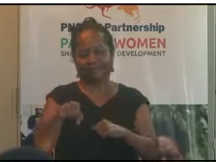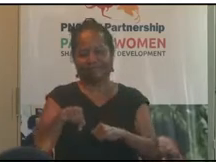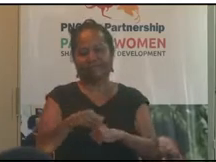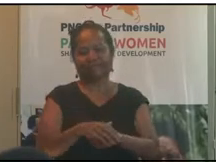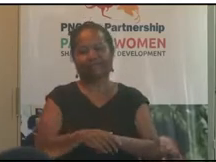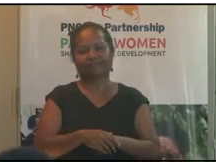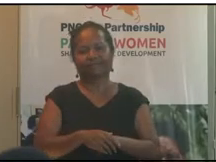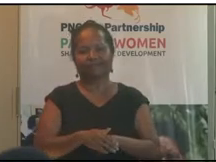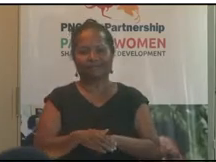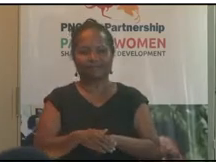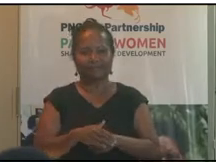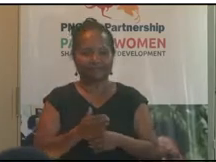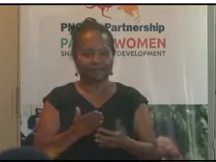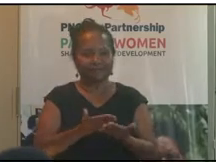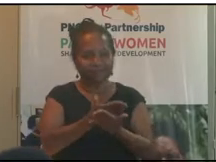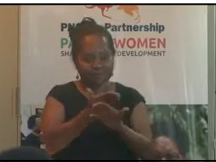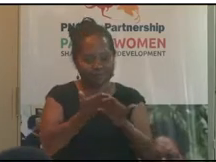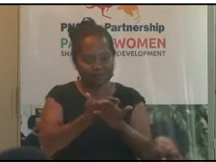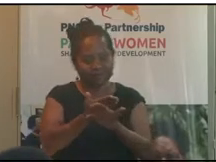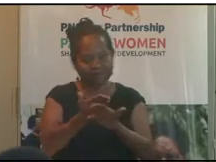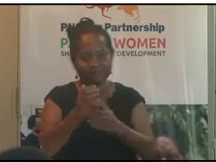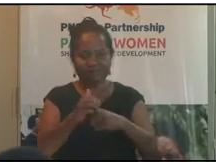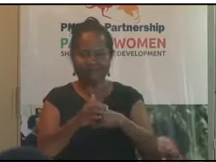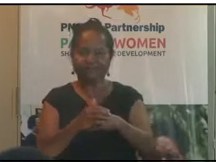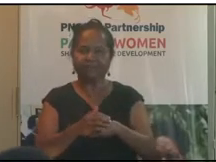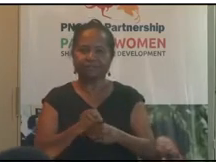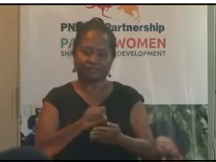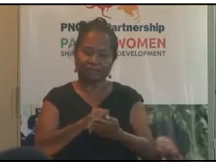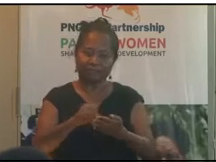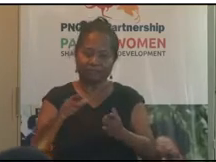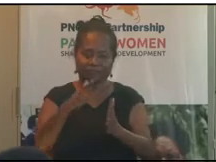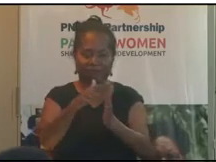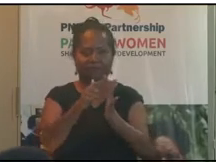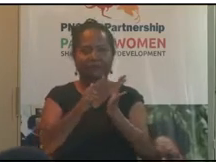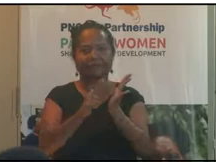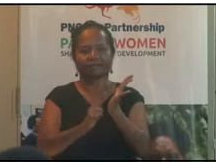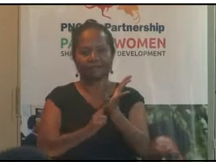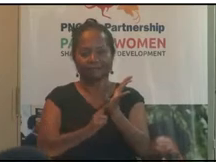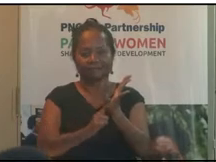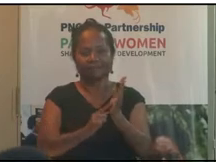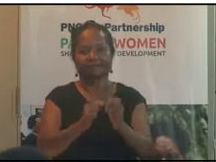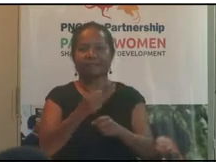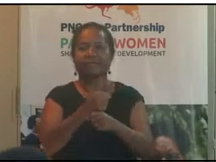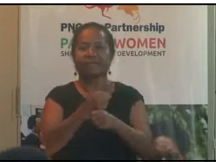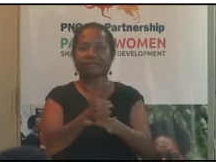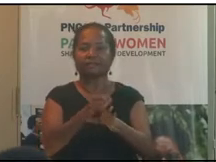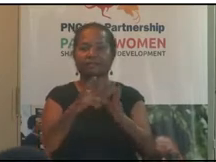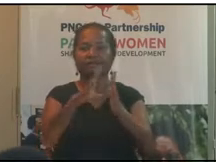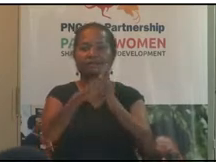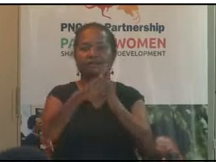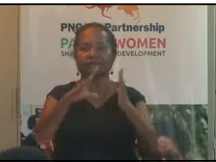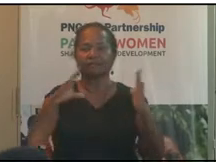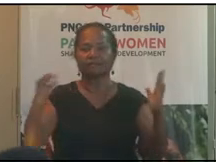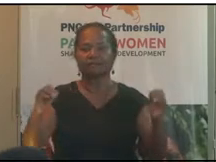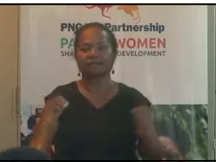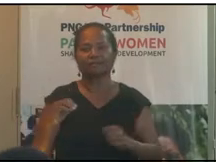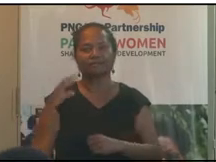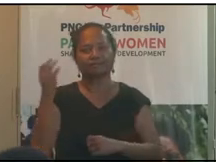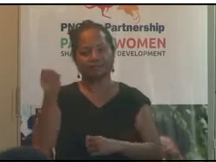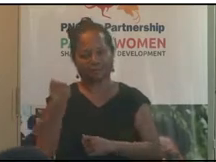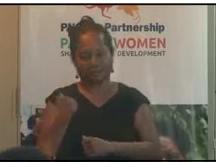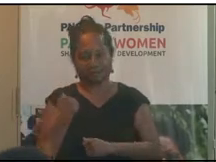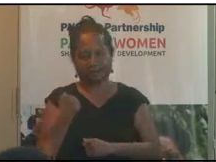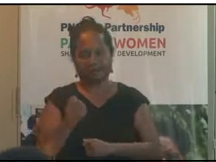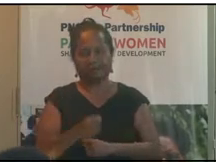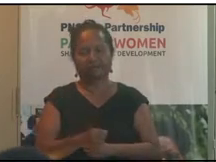has researched and published widely in the field of law. The government of Papua New Guinea awarded him the Scholar